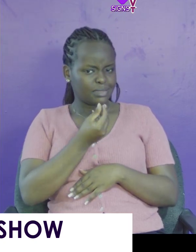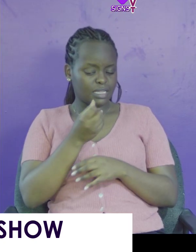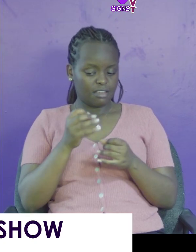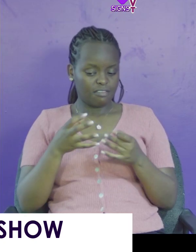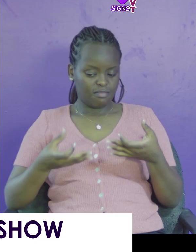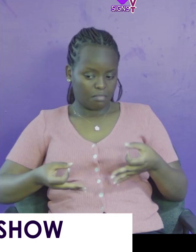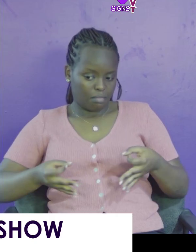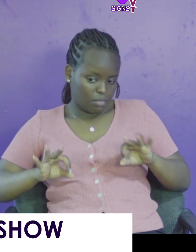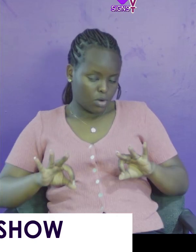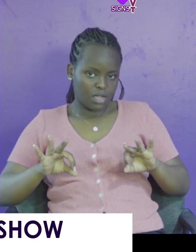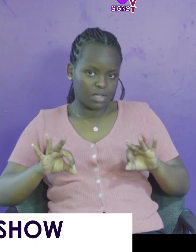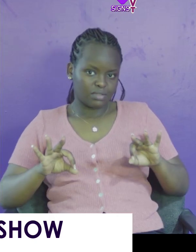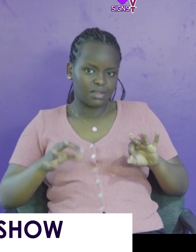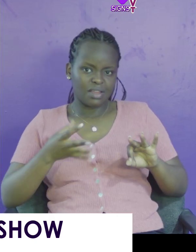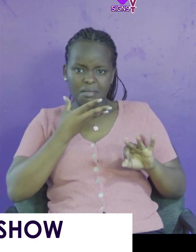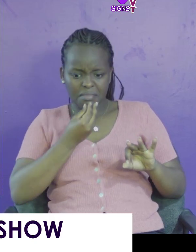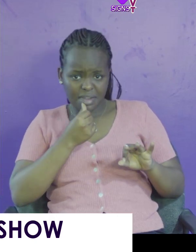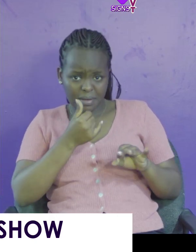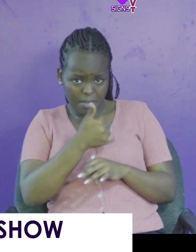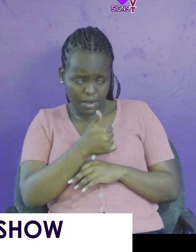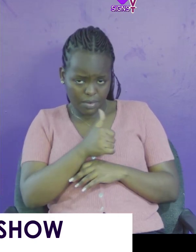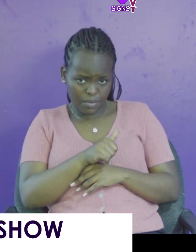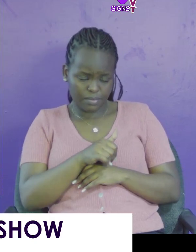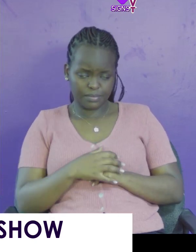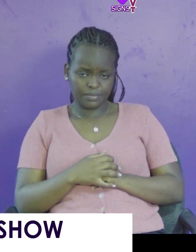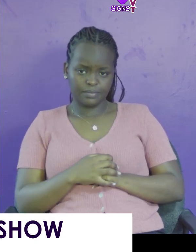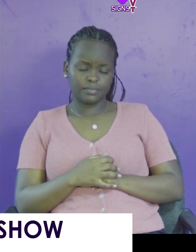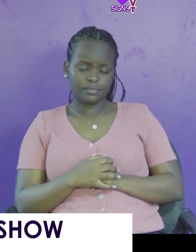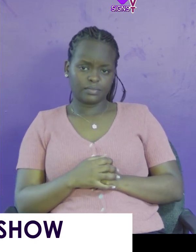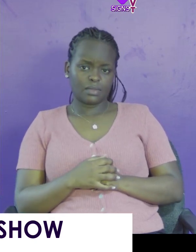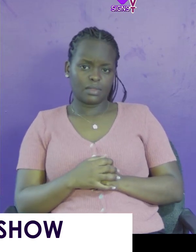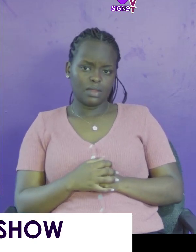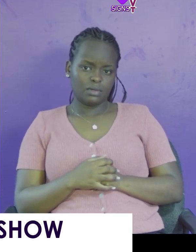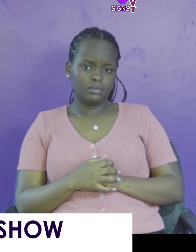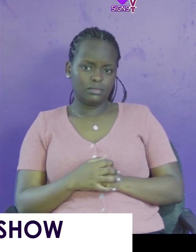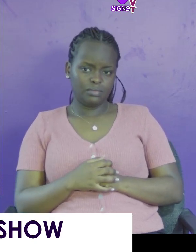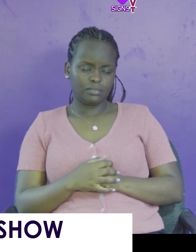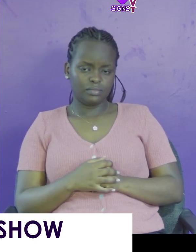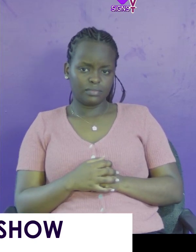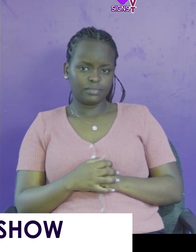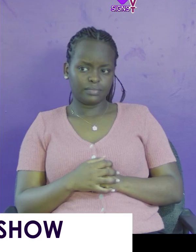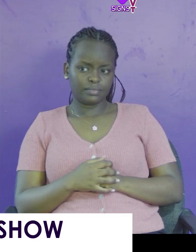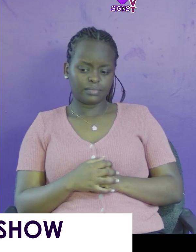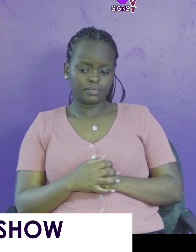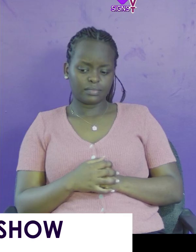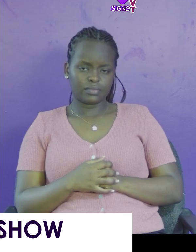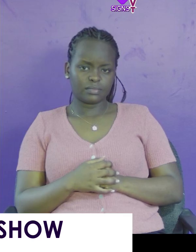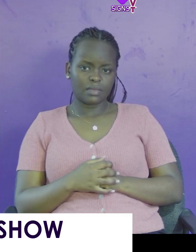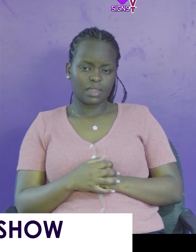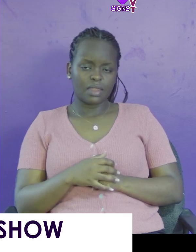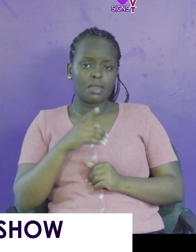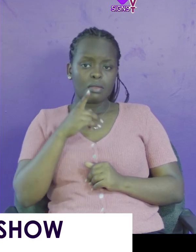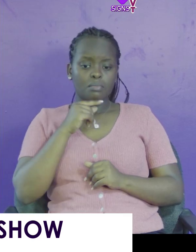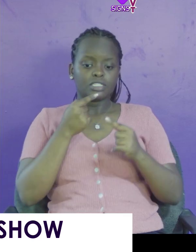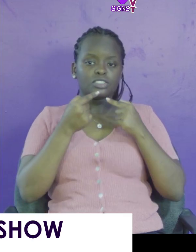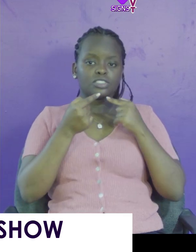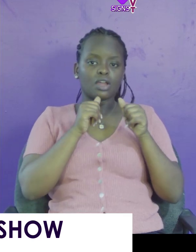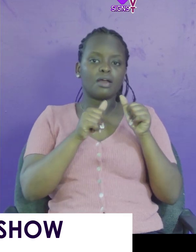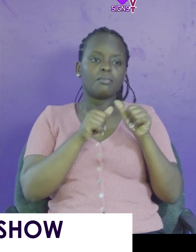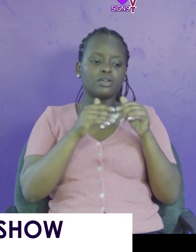money? Boys, believe it or not, talk of issues of their body parts. This show